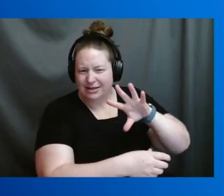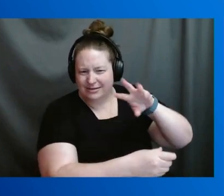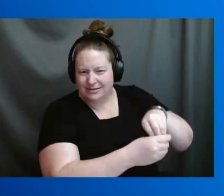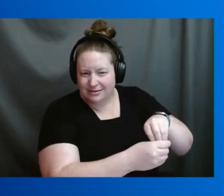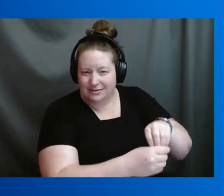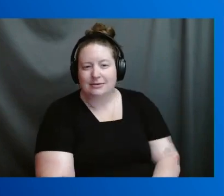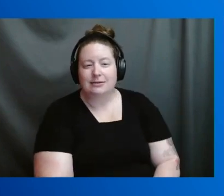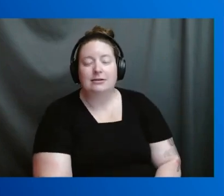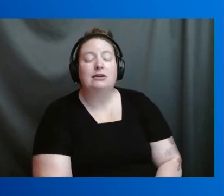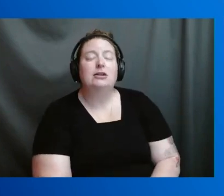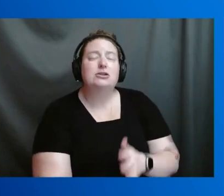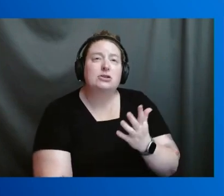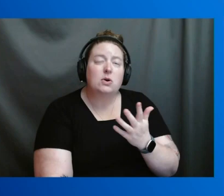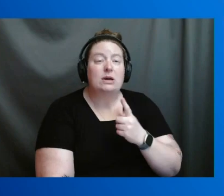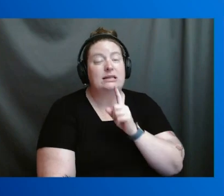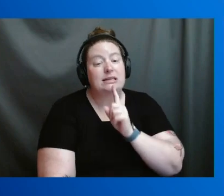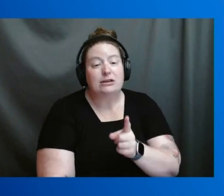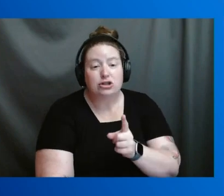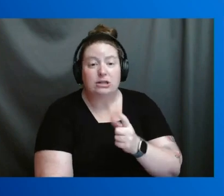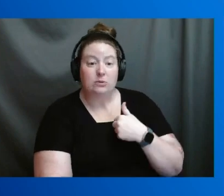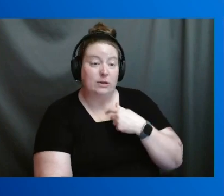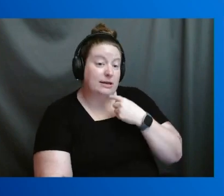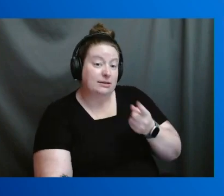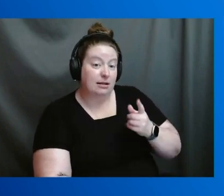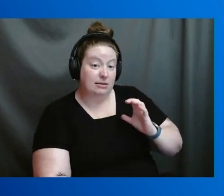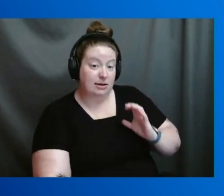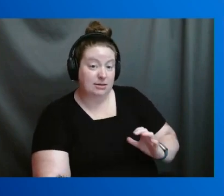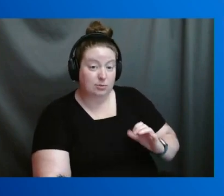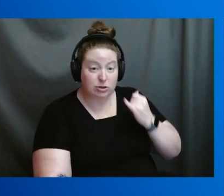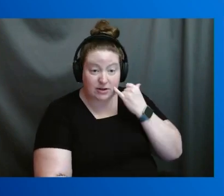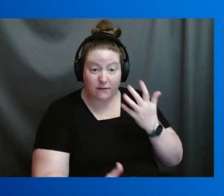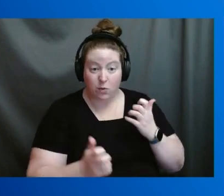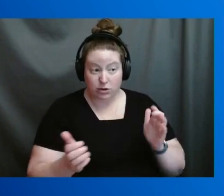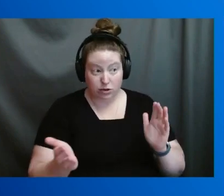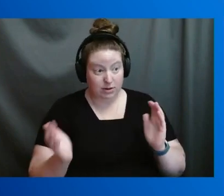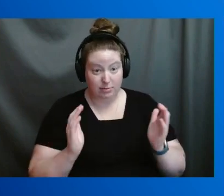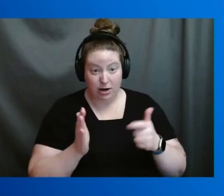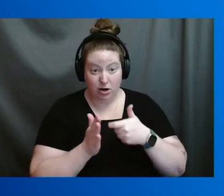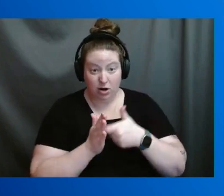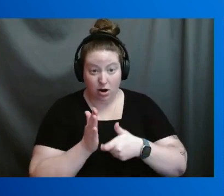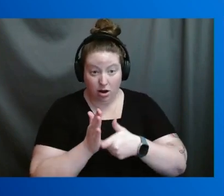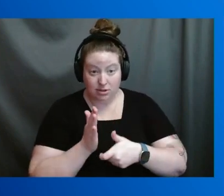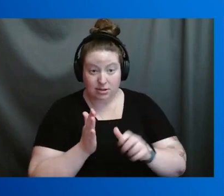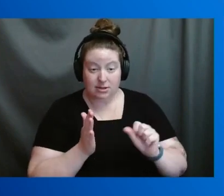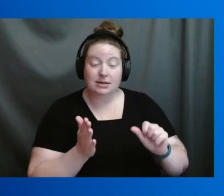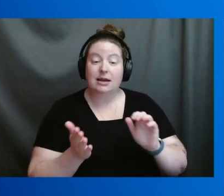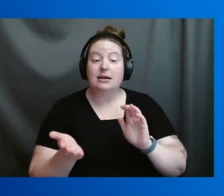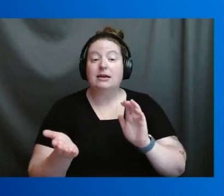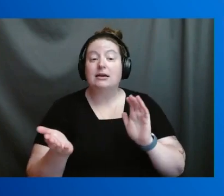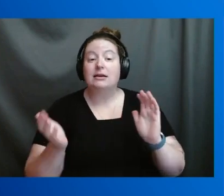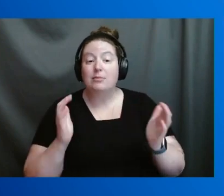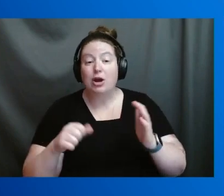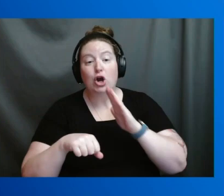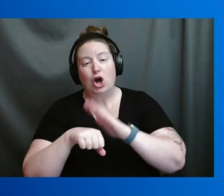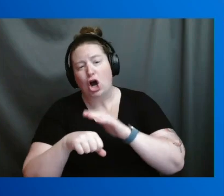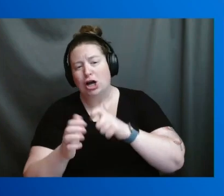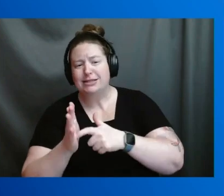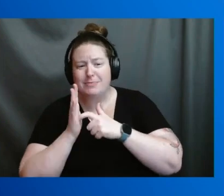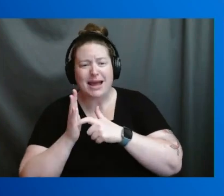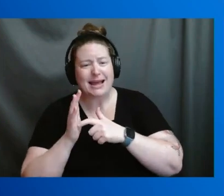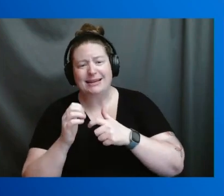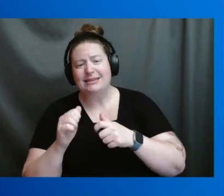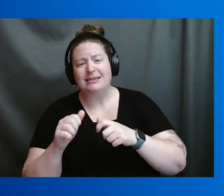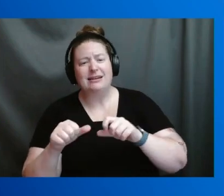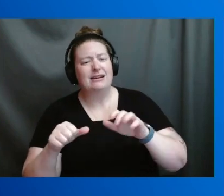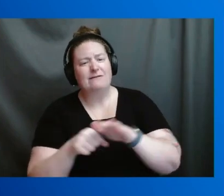thumb I give customers is, if you're thinking about comparing costs, you can compare a on-demand, fully AZ resilient